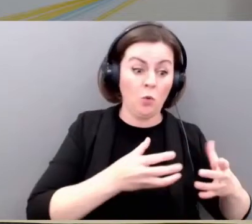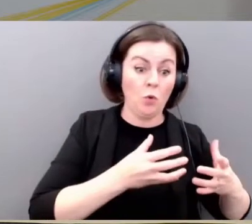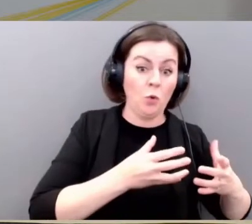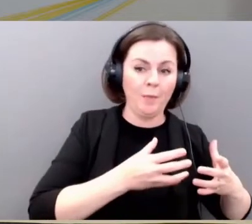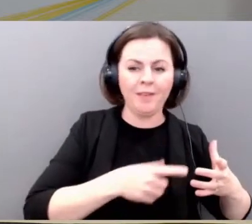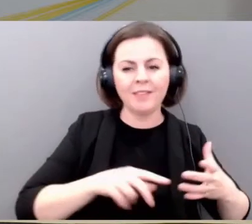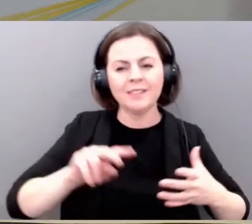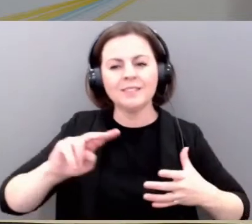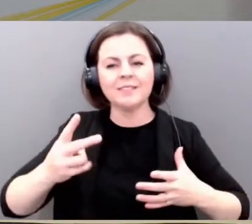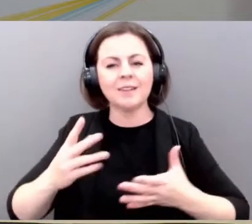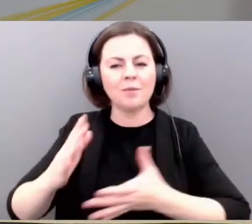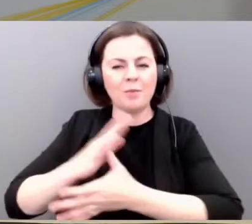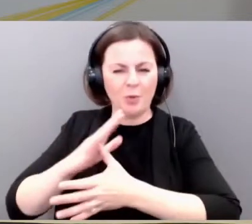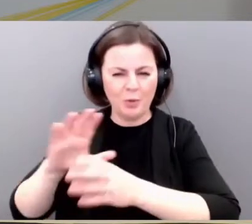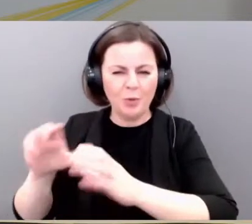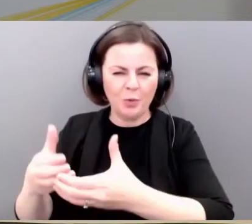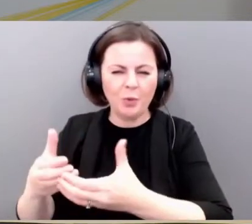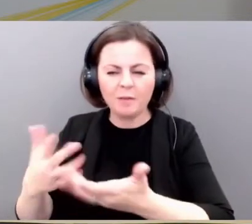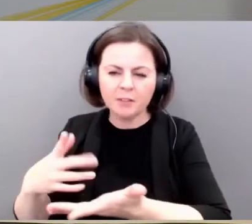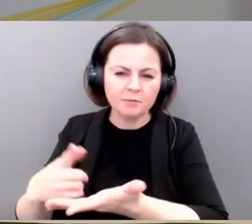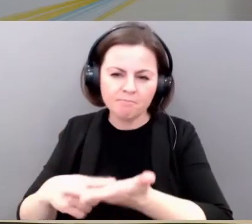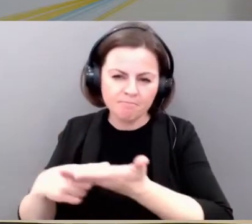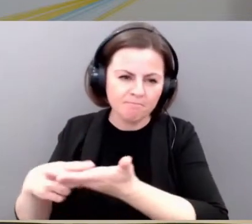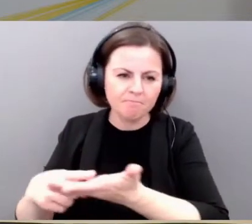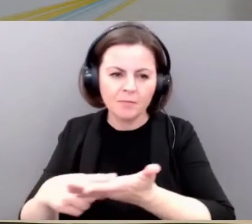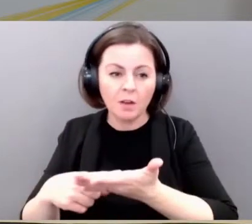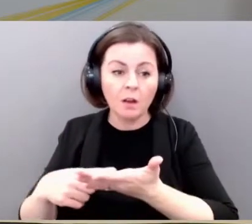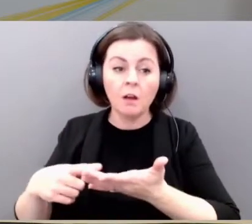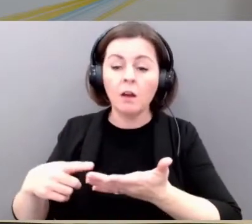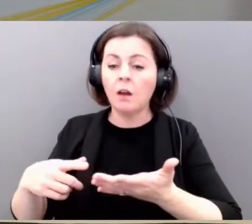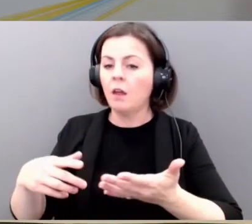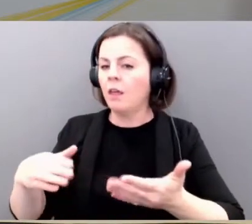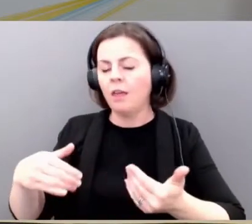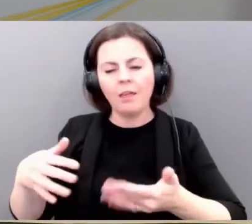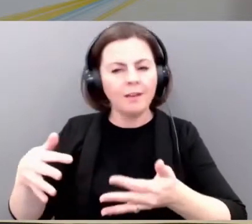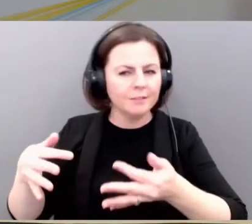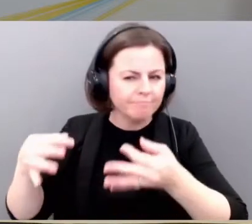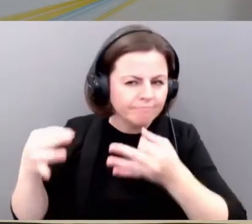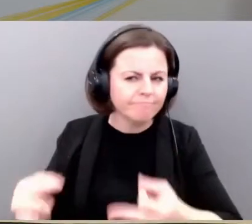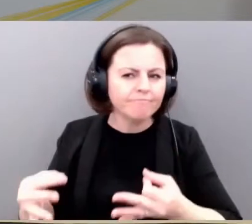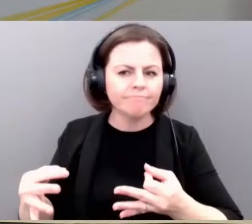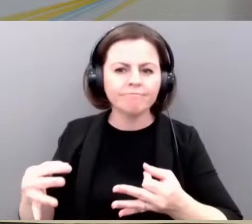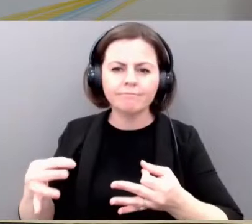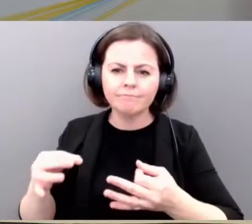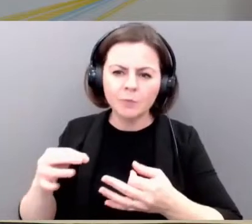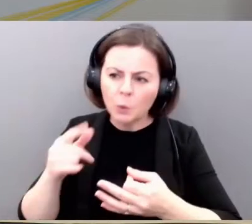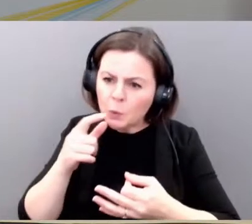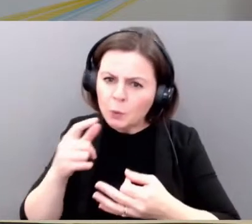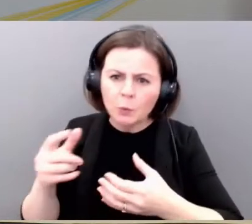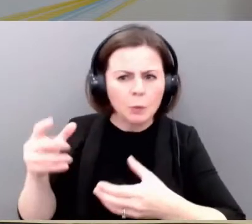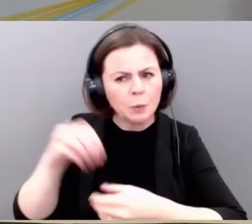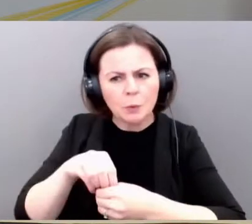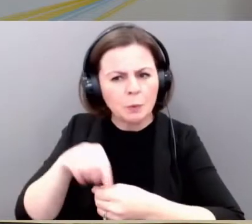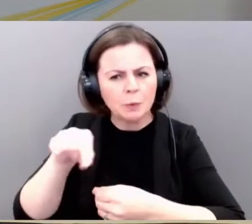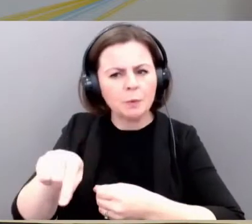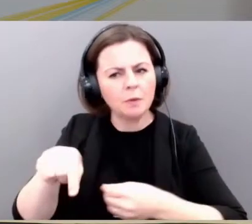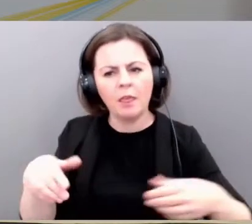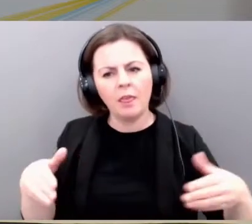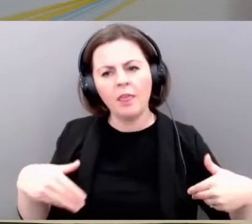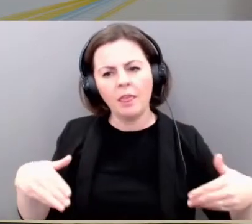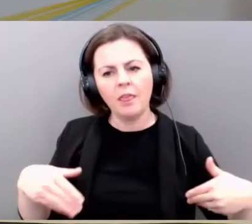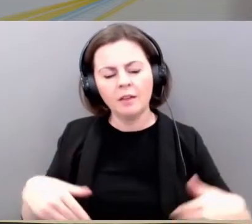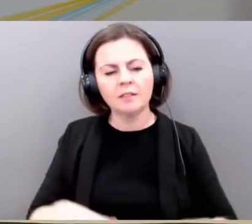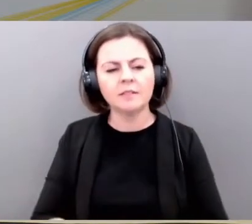But we have had some discussions, no confirmation at this point in time, and we're